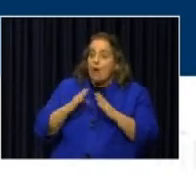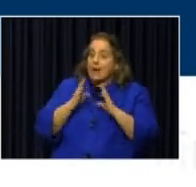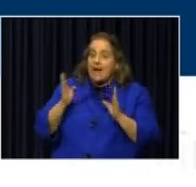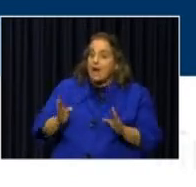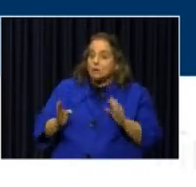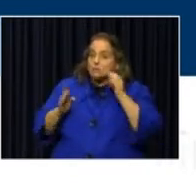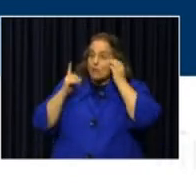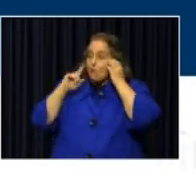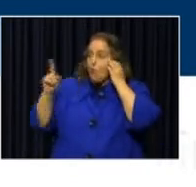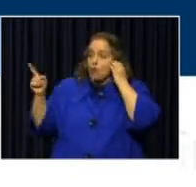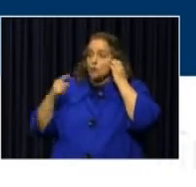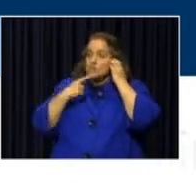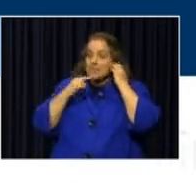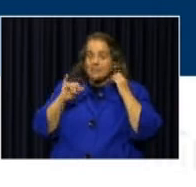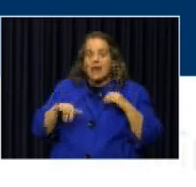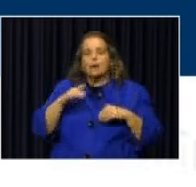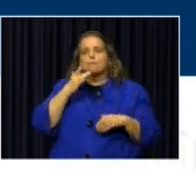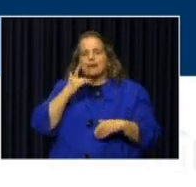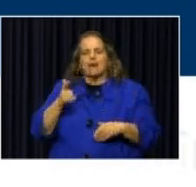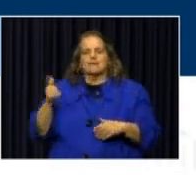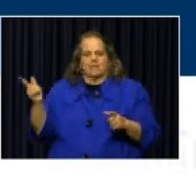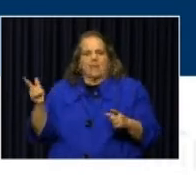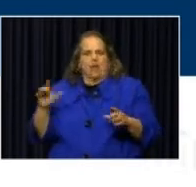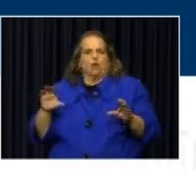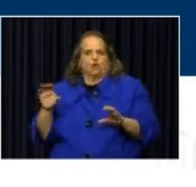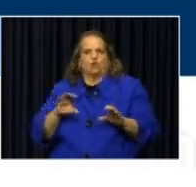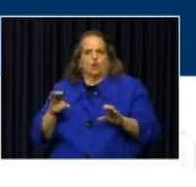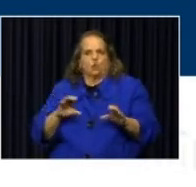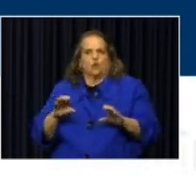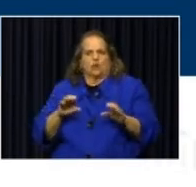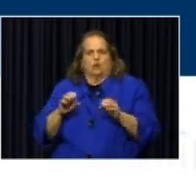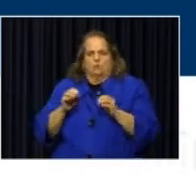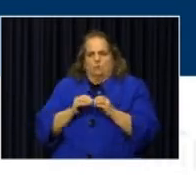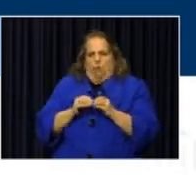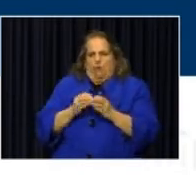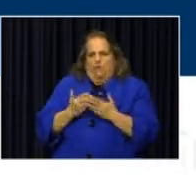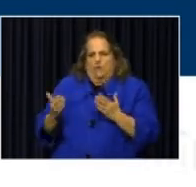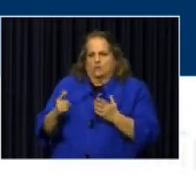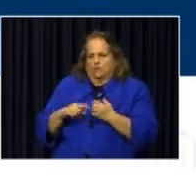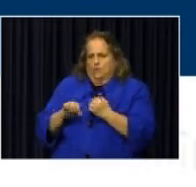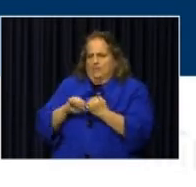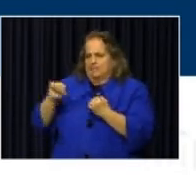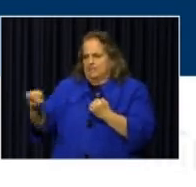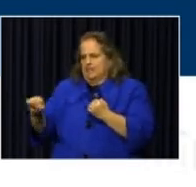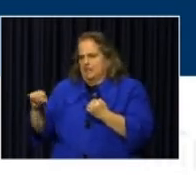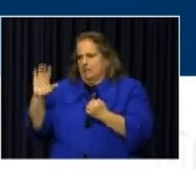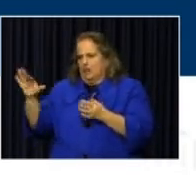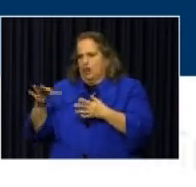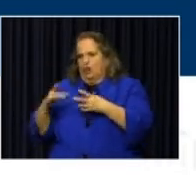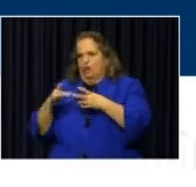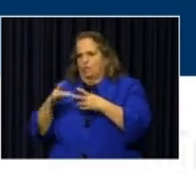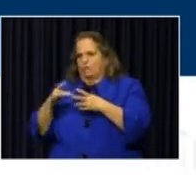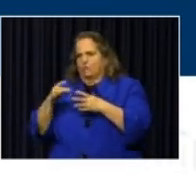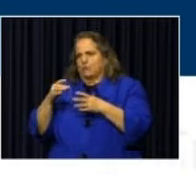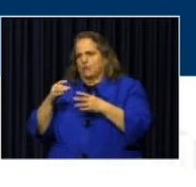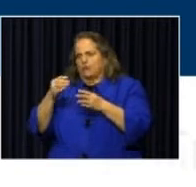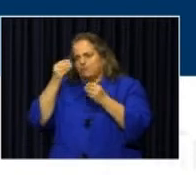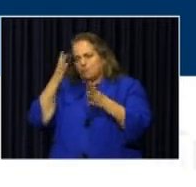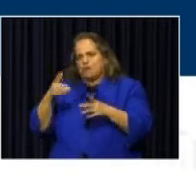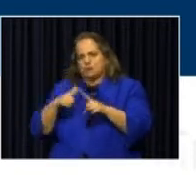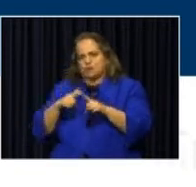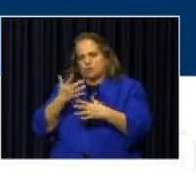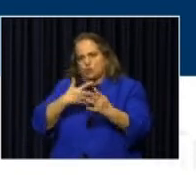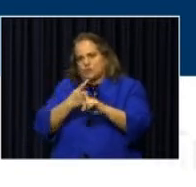it, because it has led them to take the steps of extending their guidance out through April 30th, and that was a good move.